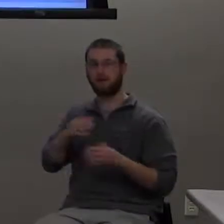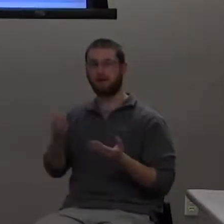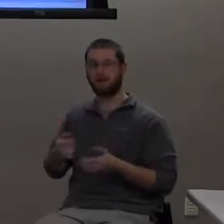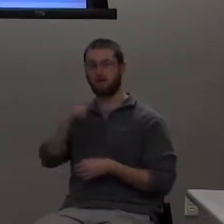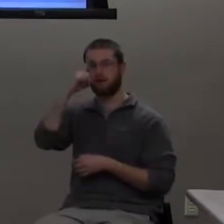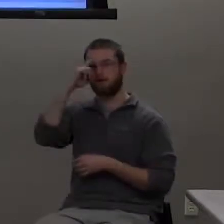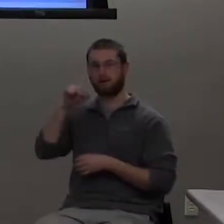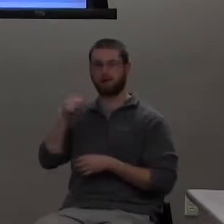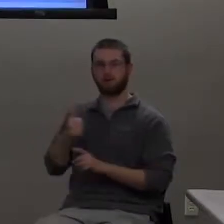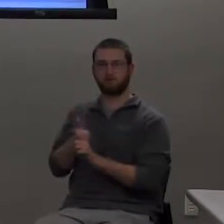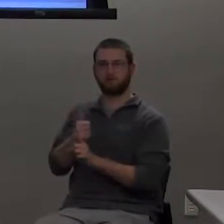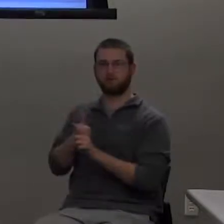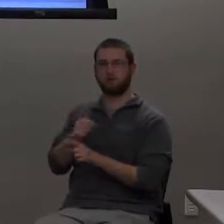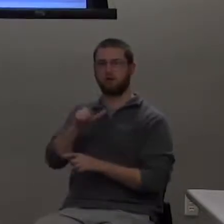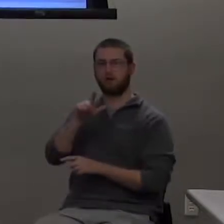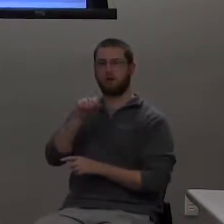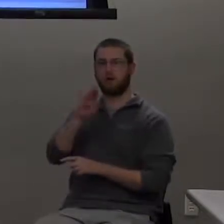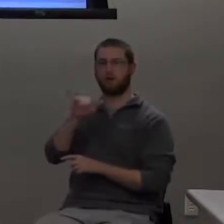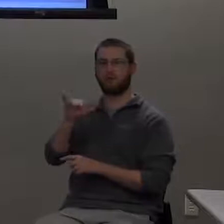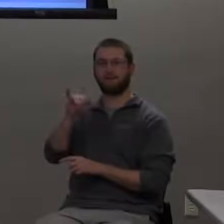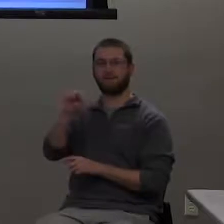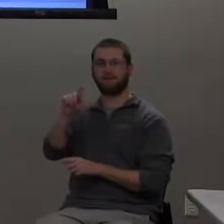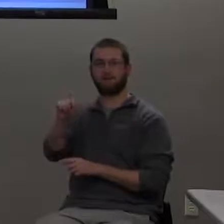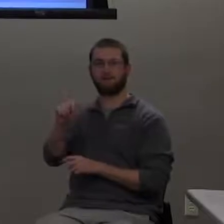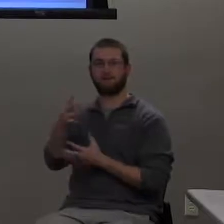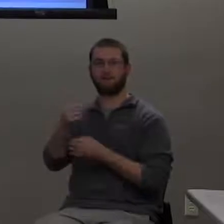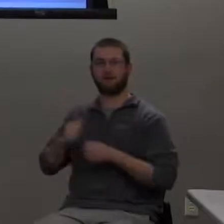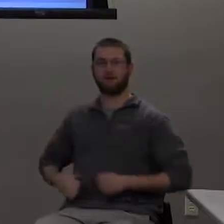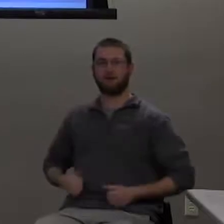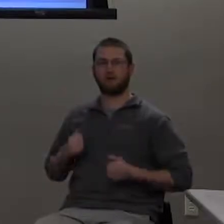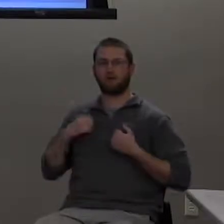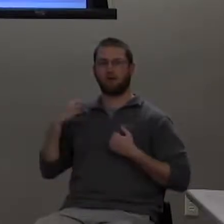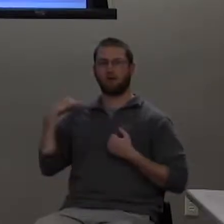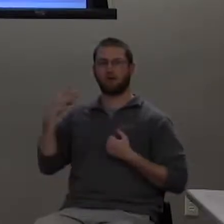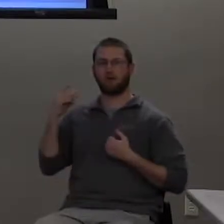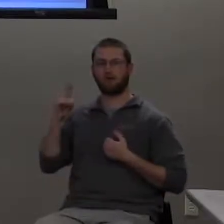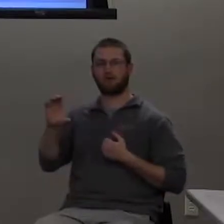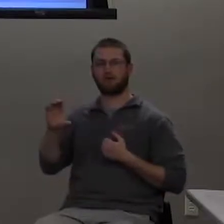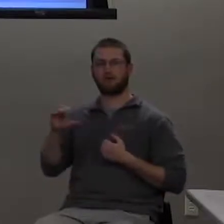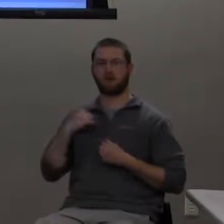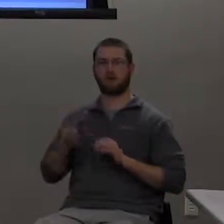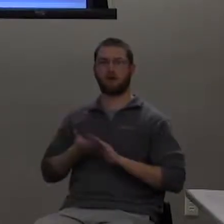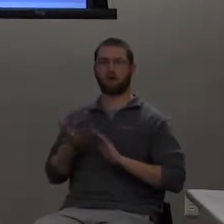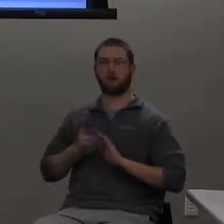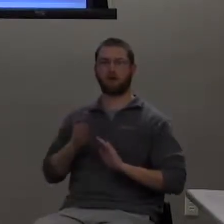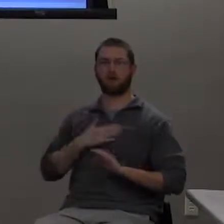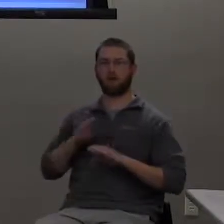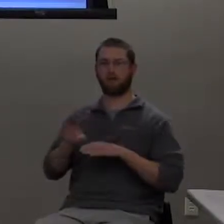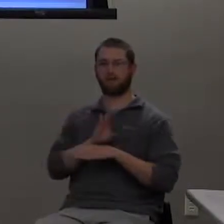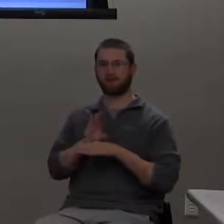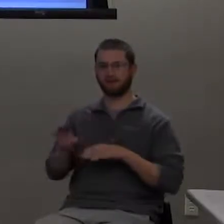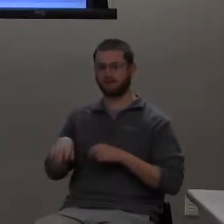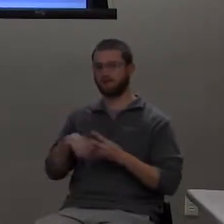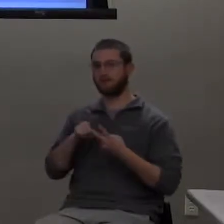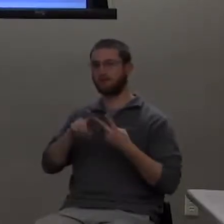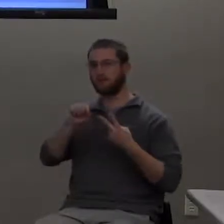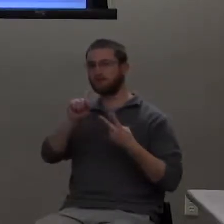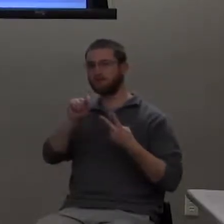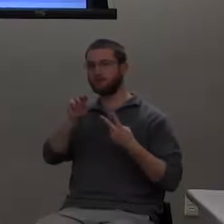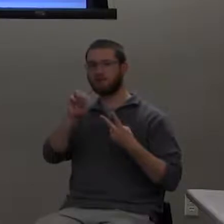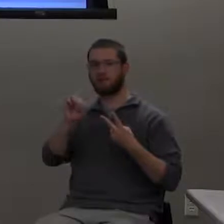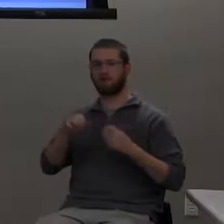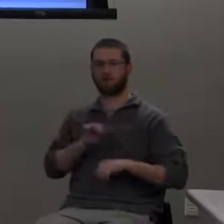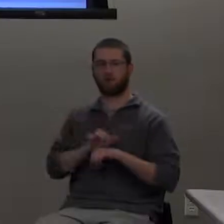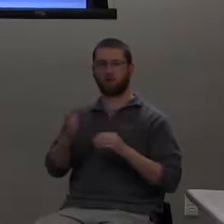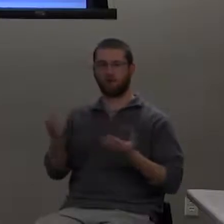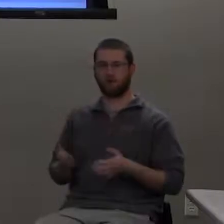she's a lobbyist and we need to live in the Washington, D.C. area. But the reality is I could operate my business here, Steve could operate his business here. Selling this